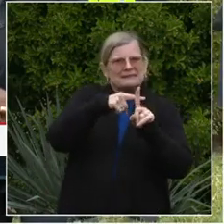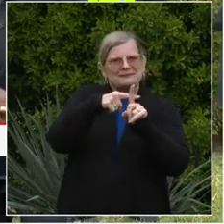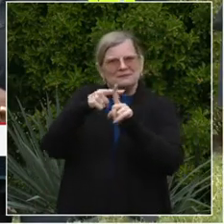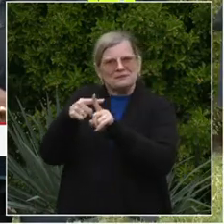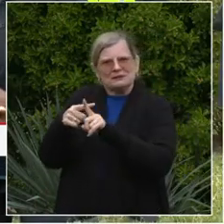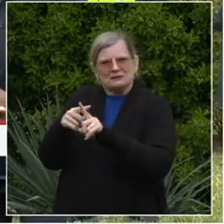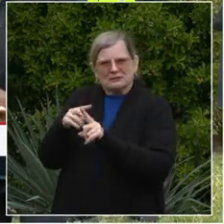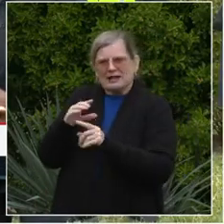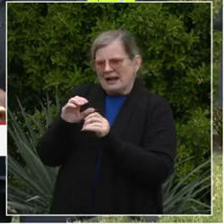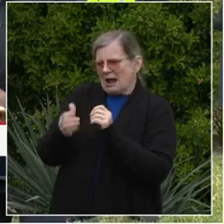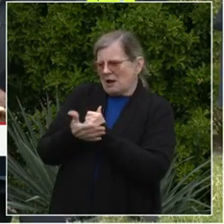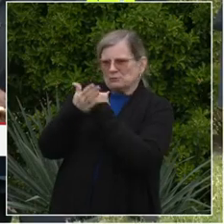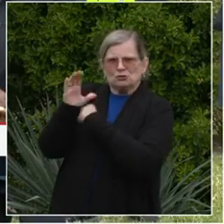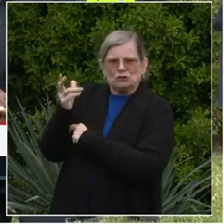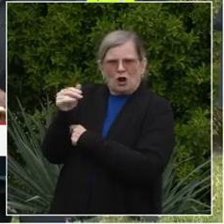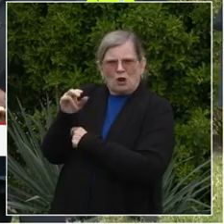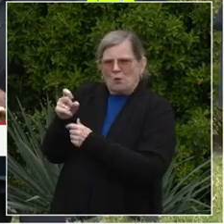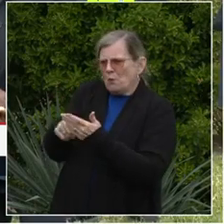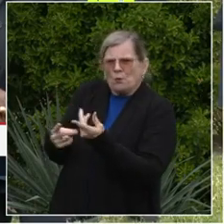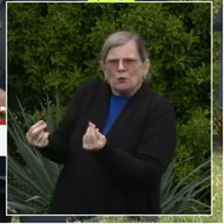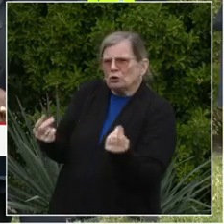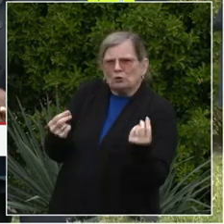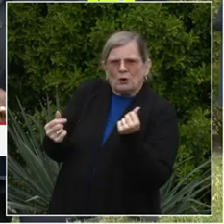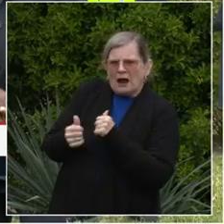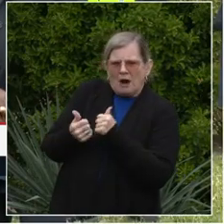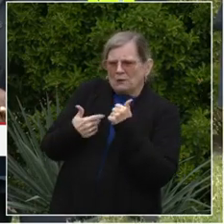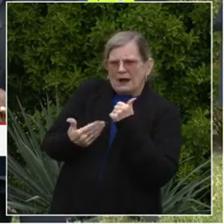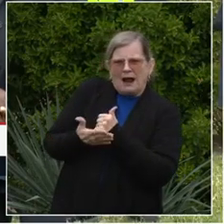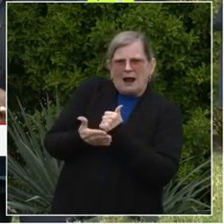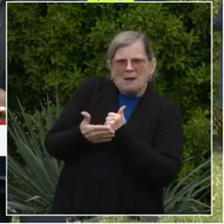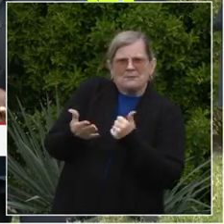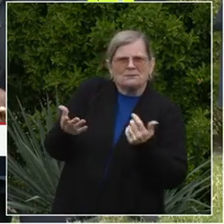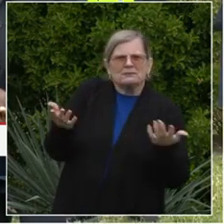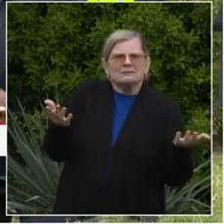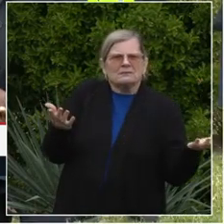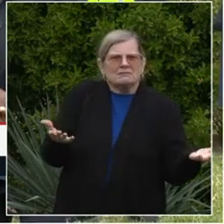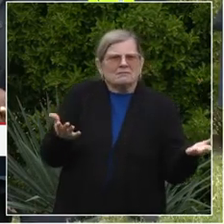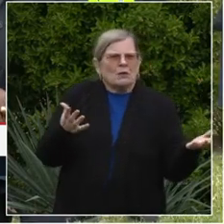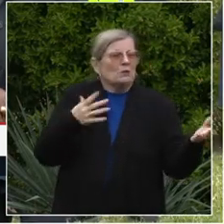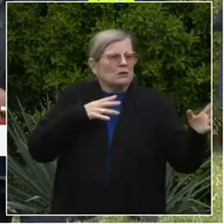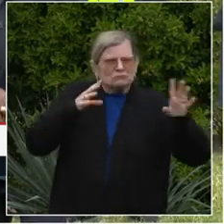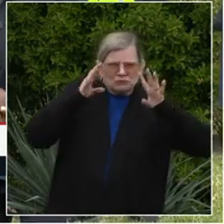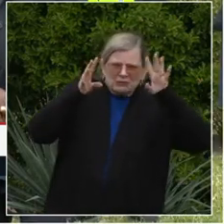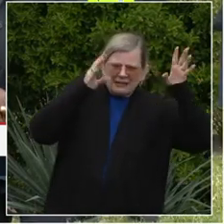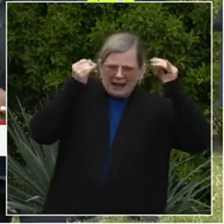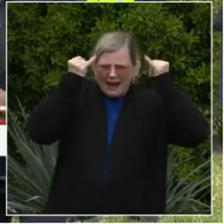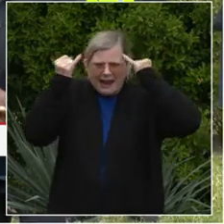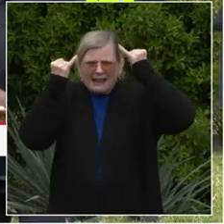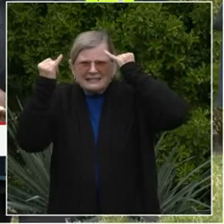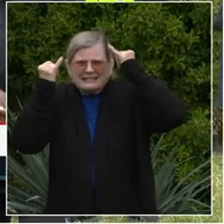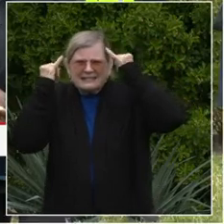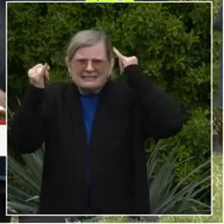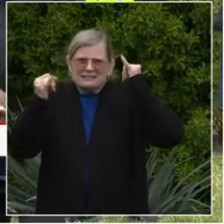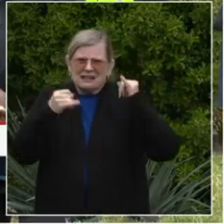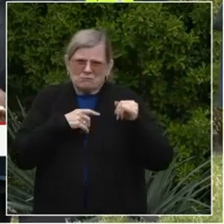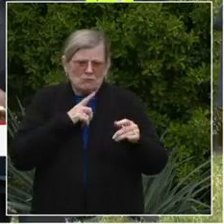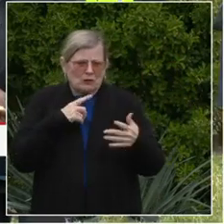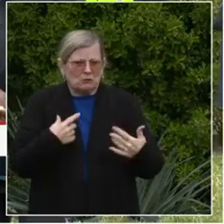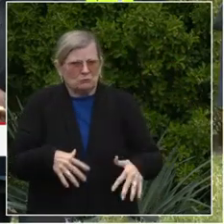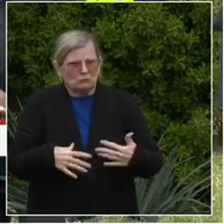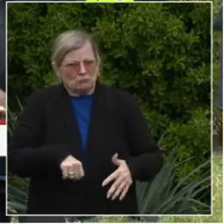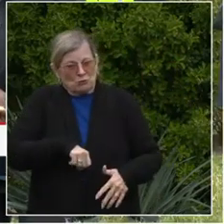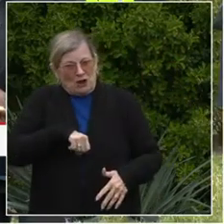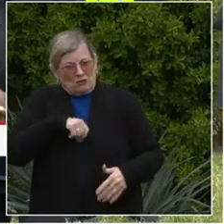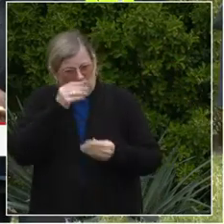was, yes, Chief, what can I do? How can I help? And we came up with something that I am very proud of, and very proud to